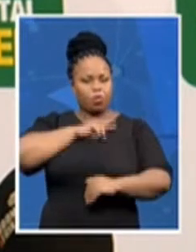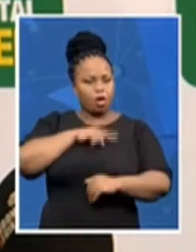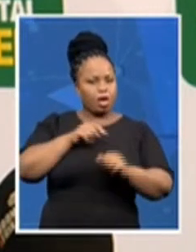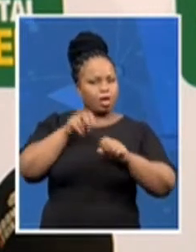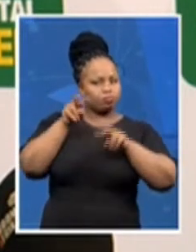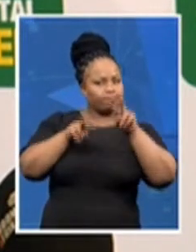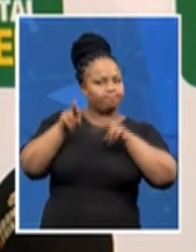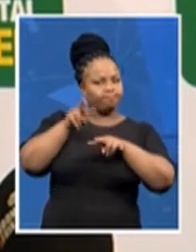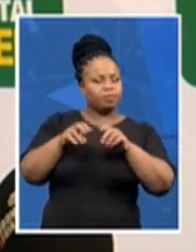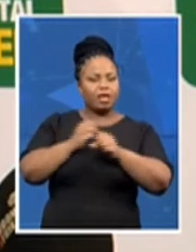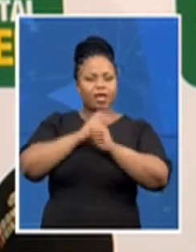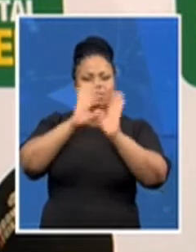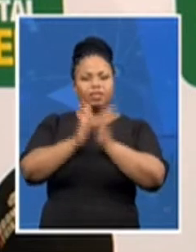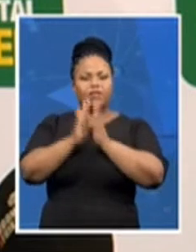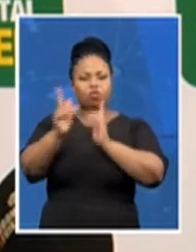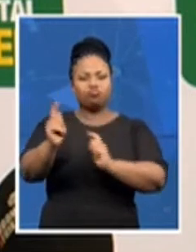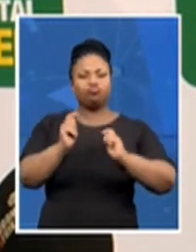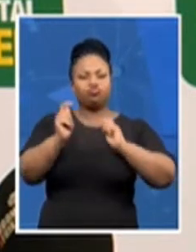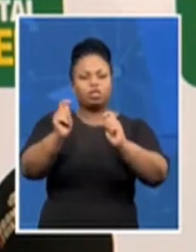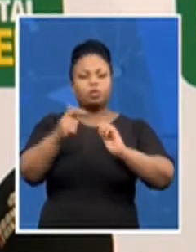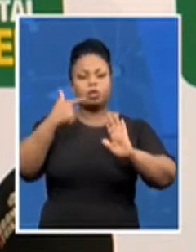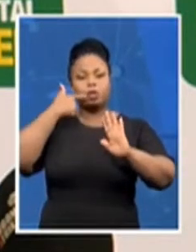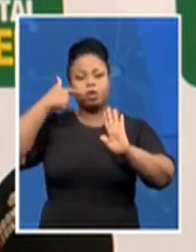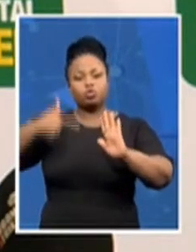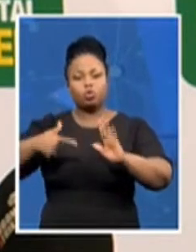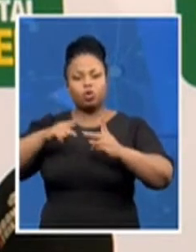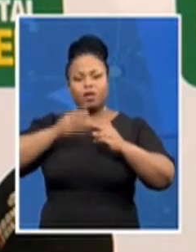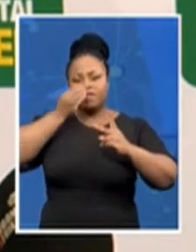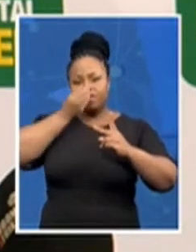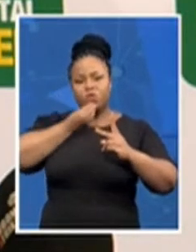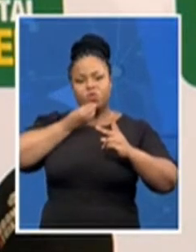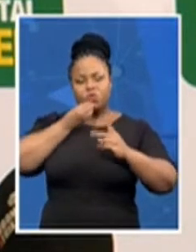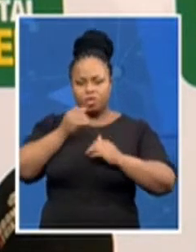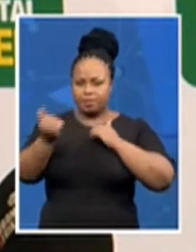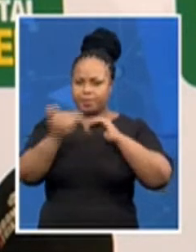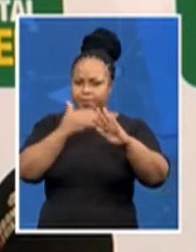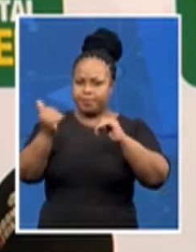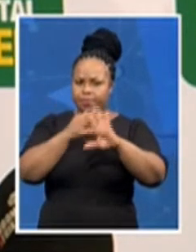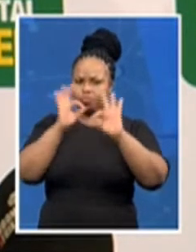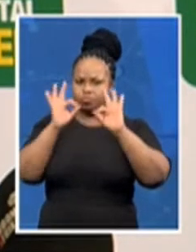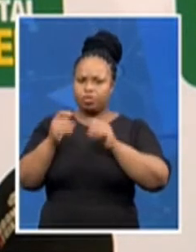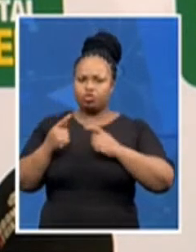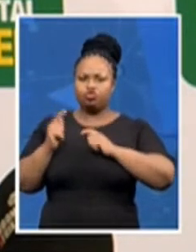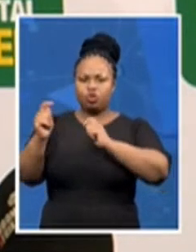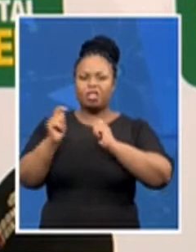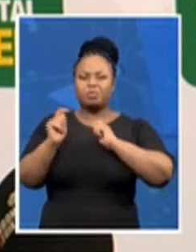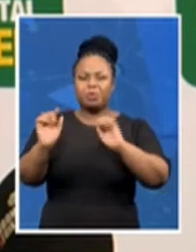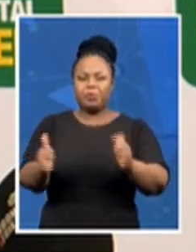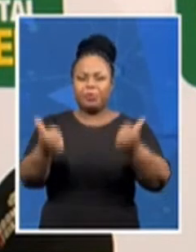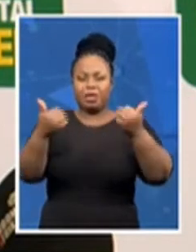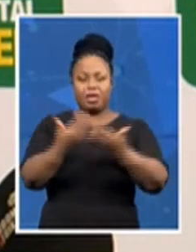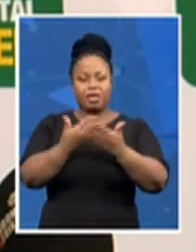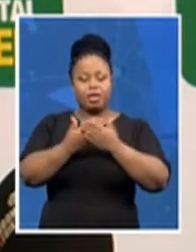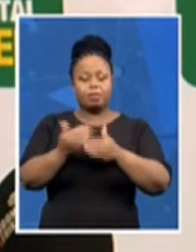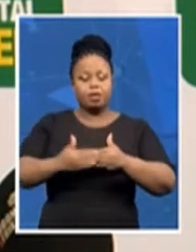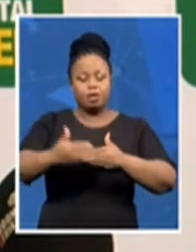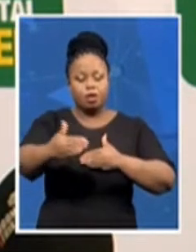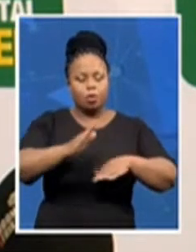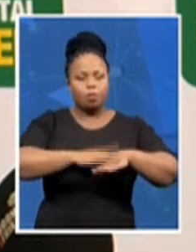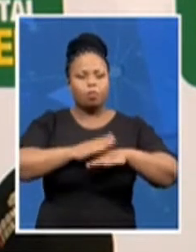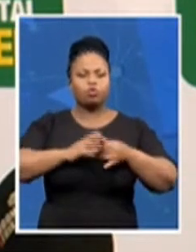and food supply. In the coming days, our focus will be on stabilizing the situation and easing